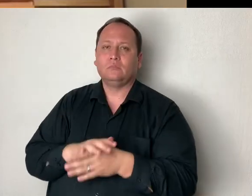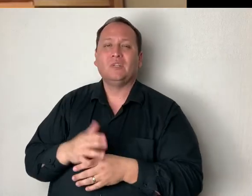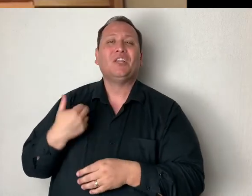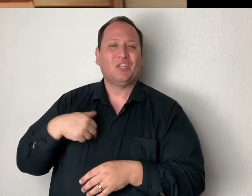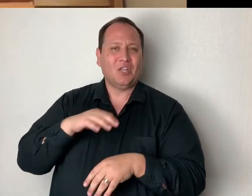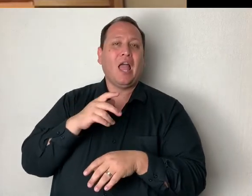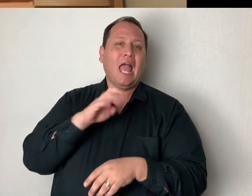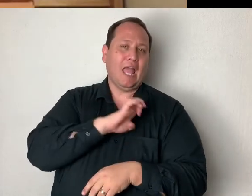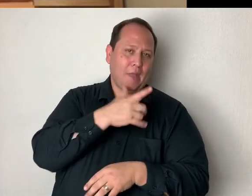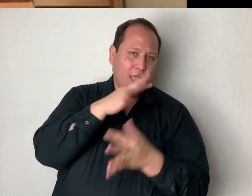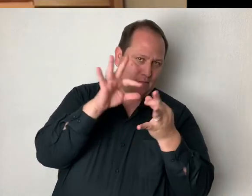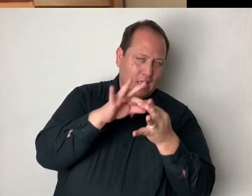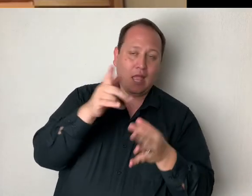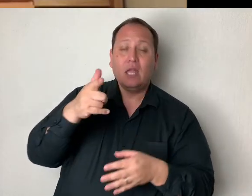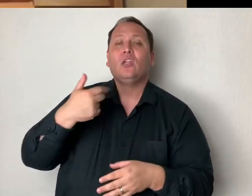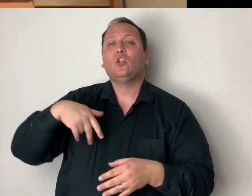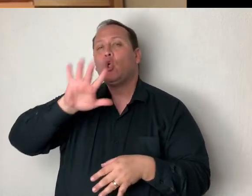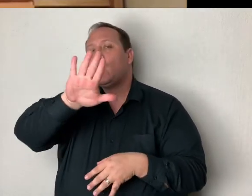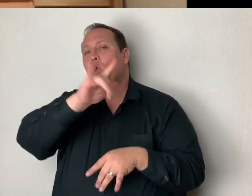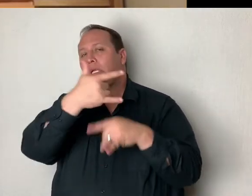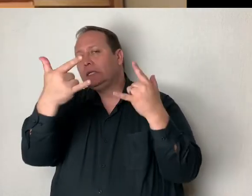por medio de nuestro sitio web,